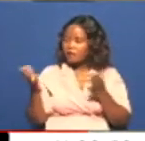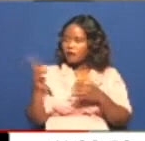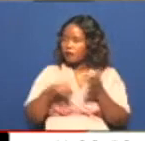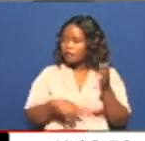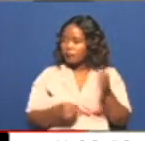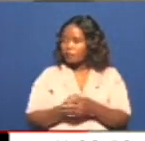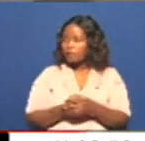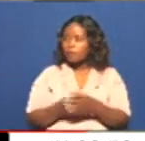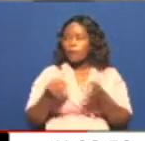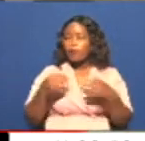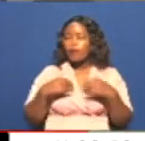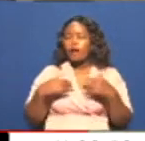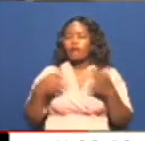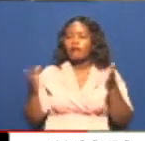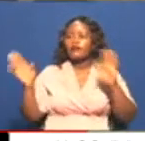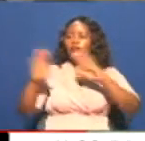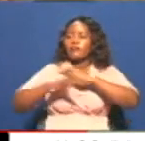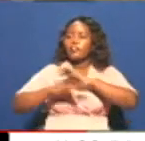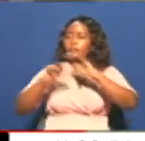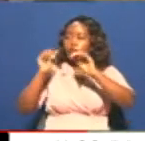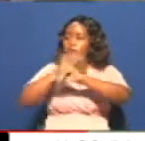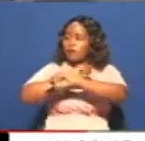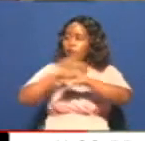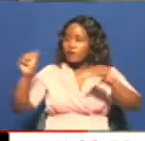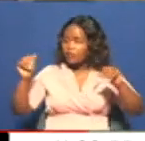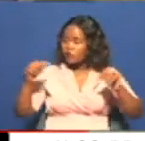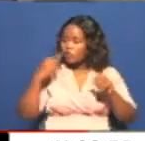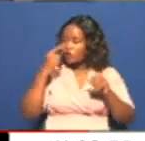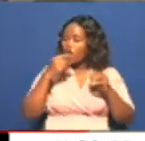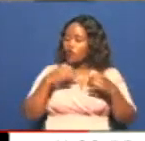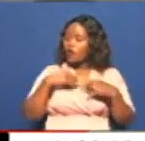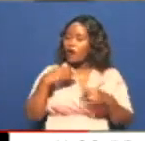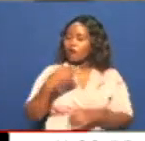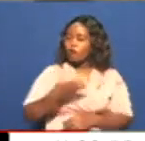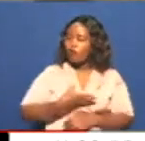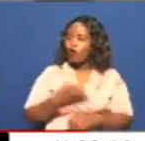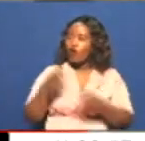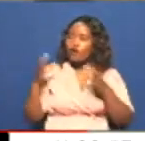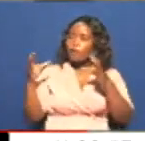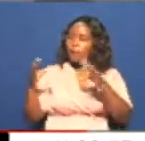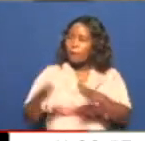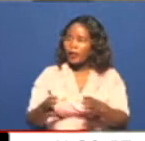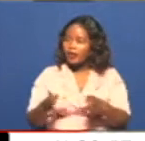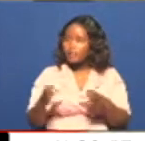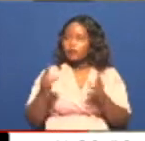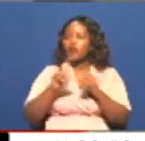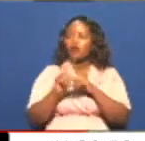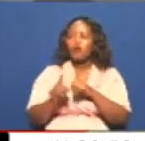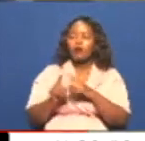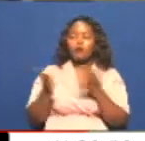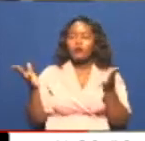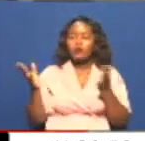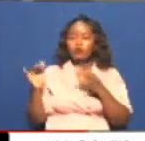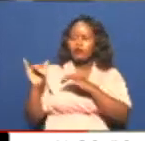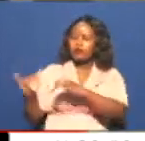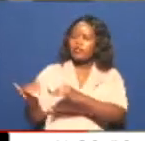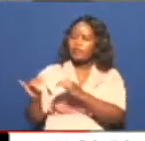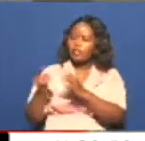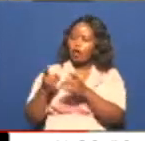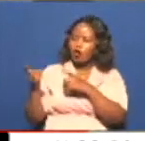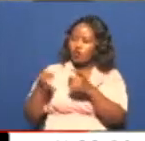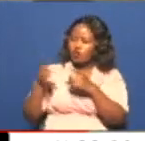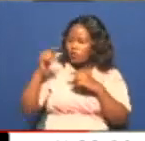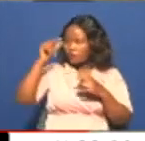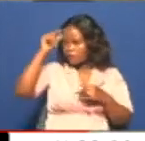deputy president who is already having his own party, mm-hmm. and then somehow still belonging to the ruling party, mm-hmm. and somehow